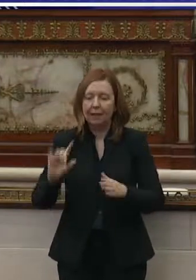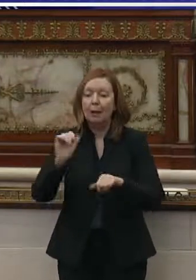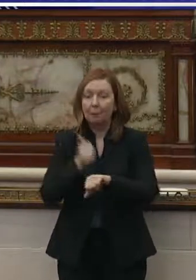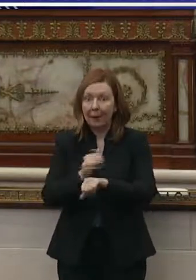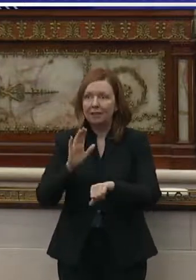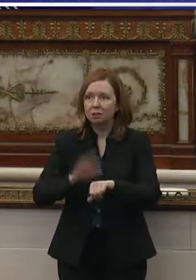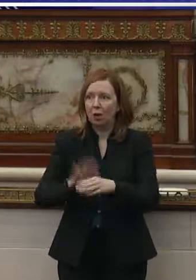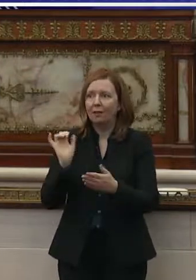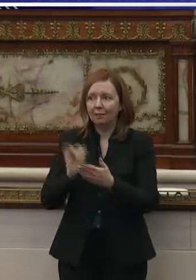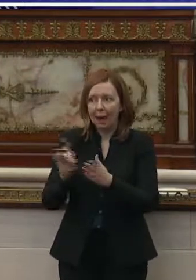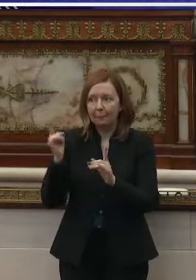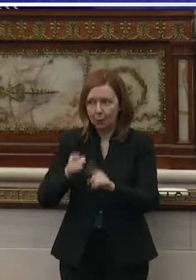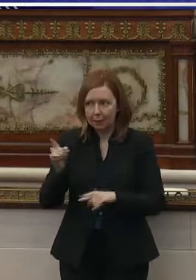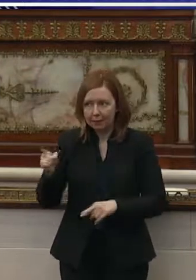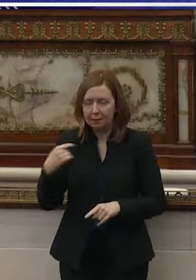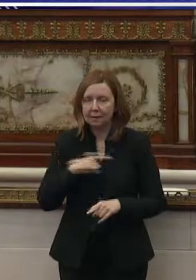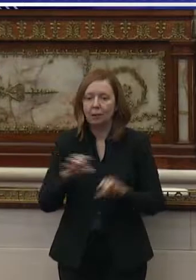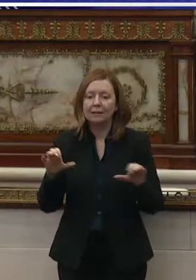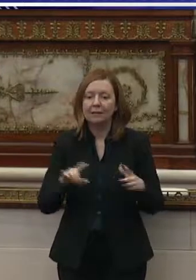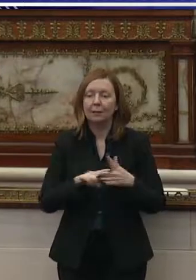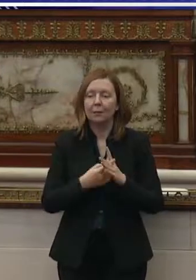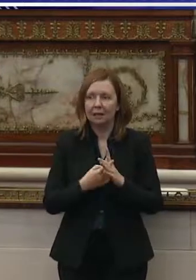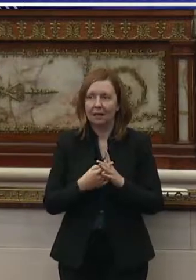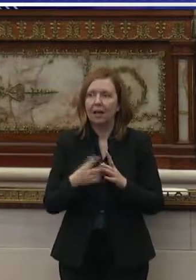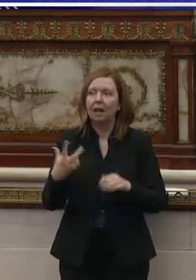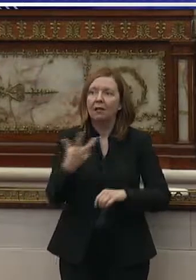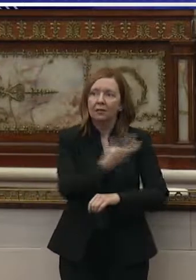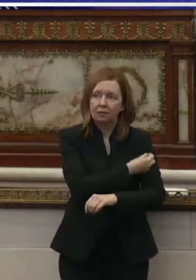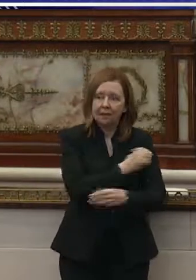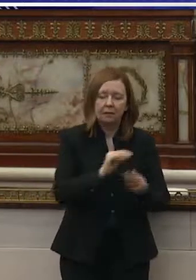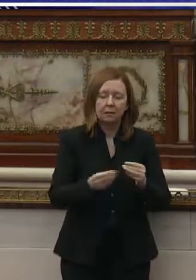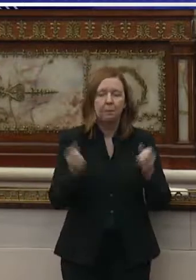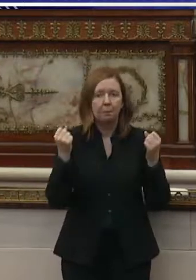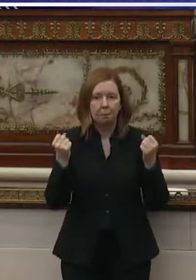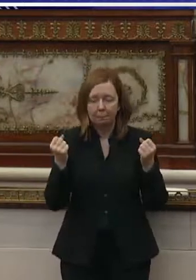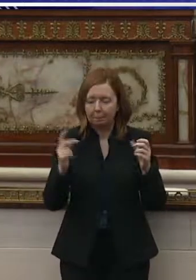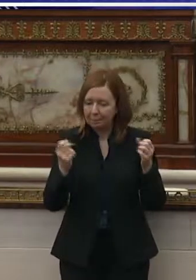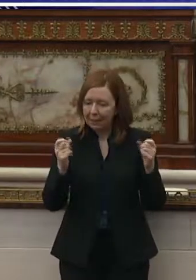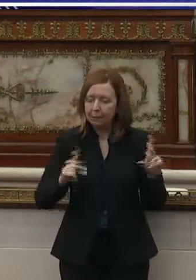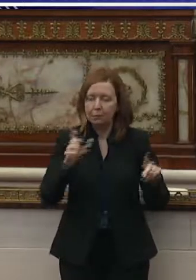of that very point that we did at the beginning of this, vaccinate a number of non-residents.